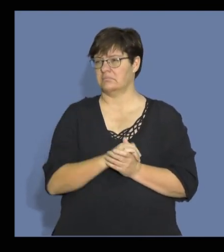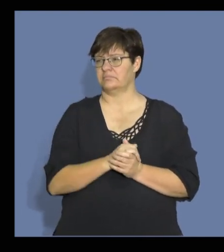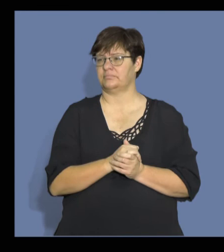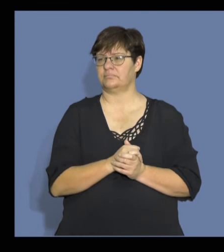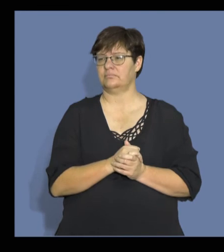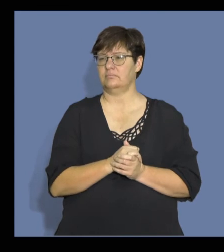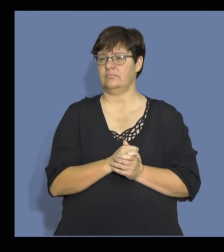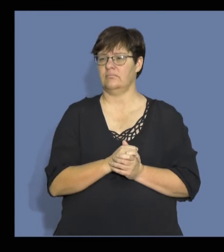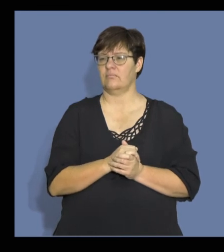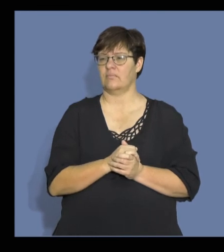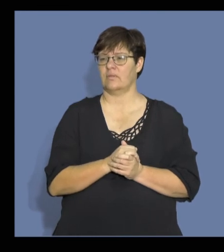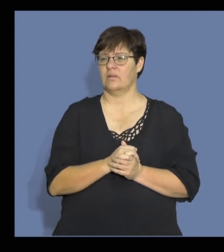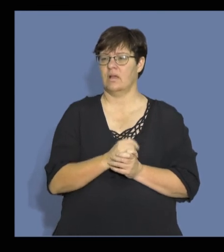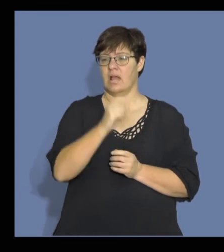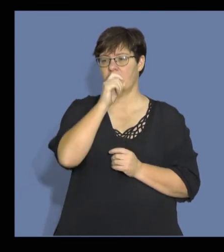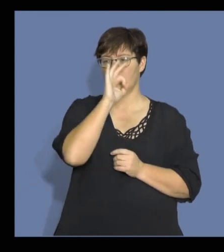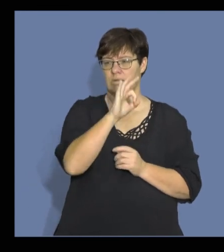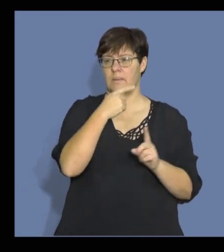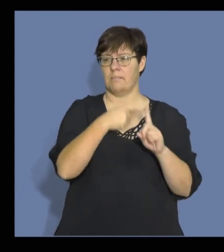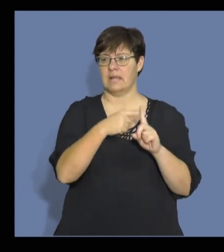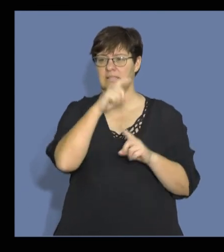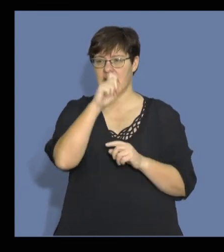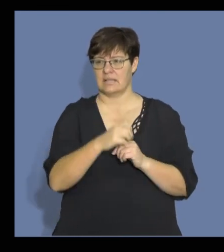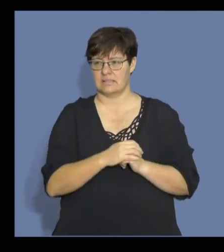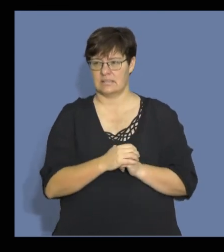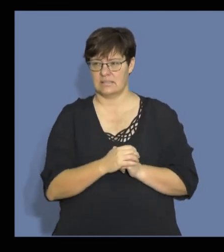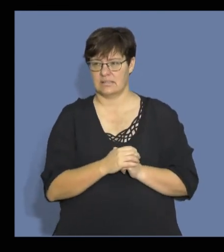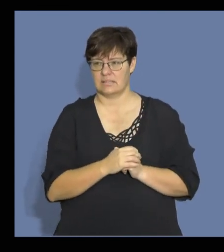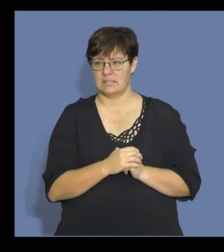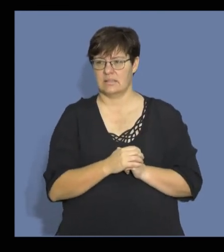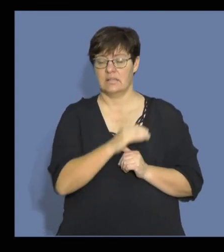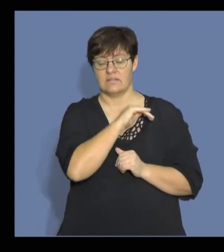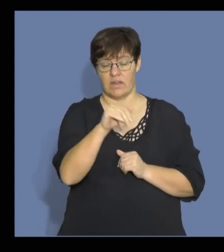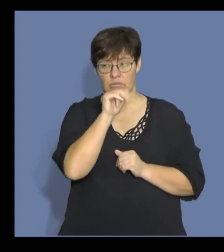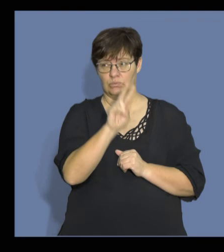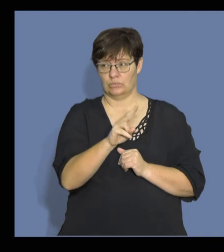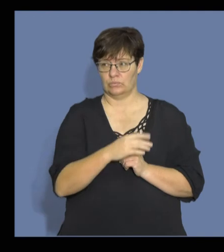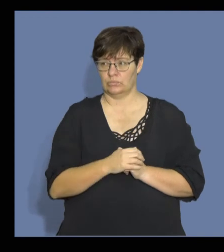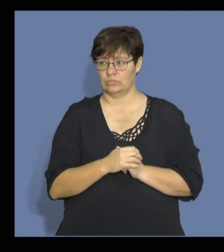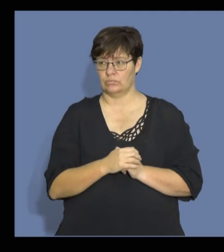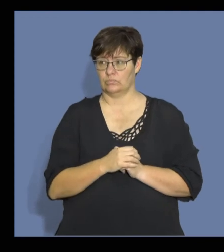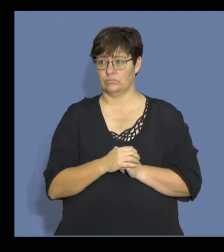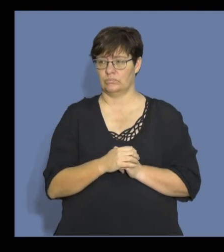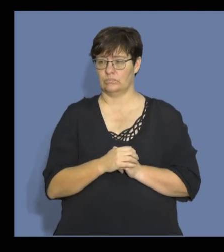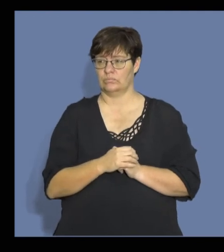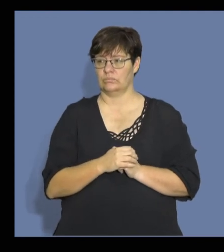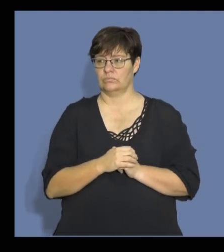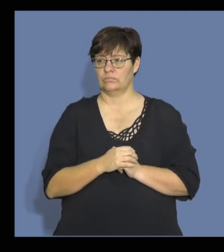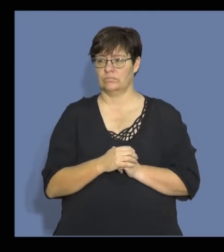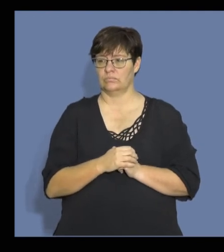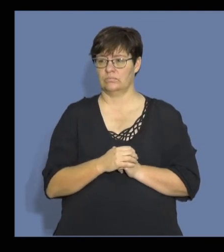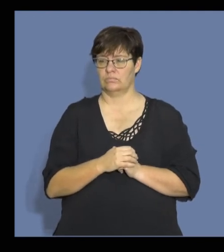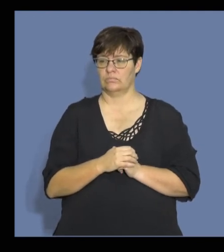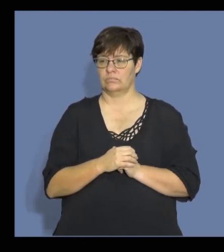coordinate. I divide this by 2, and that gives me the X coordinate.